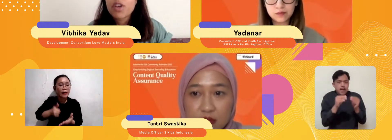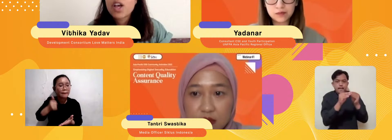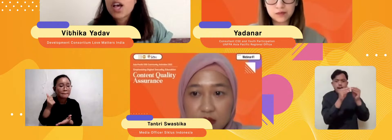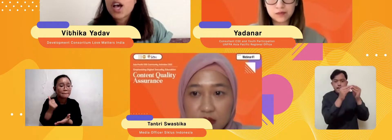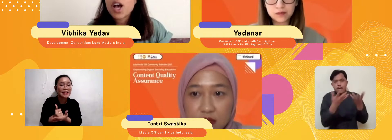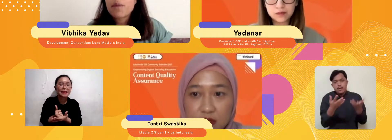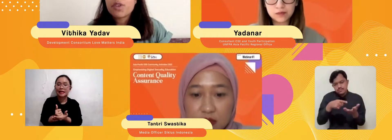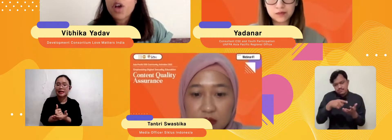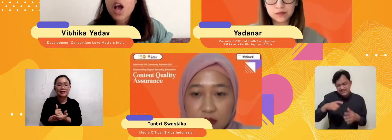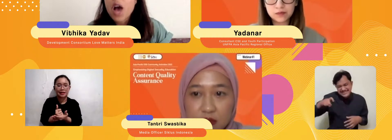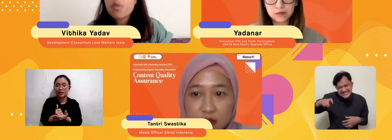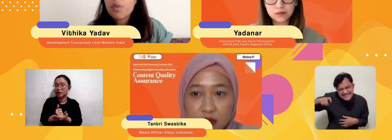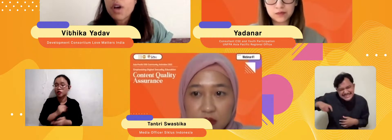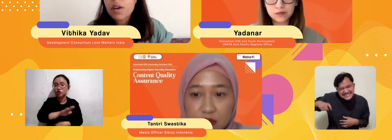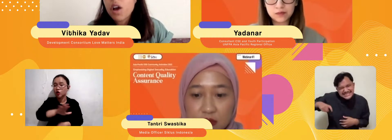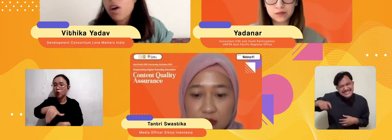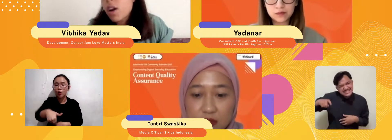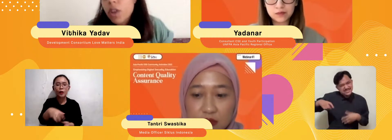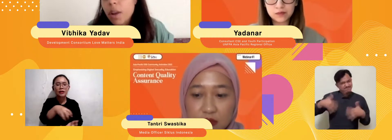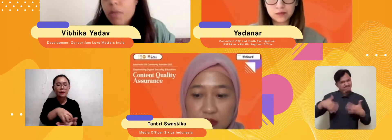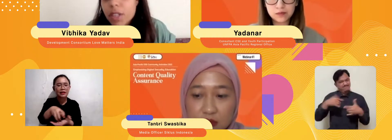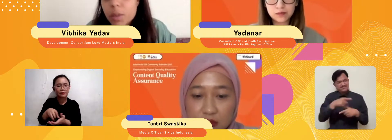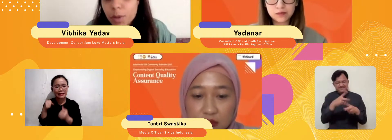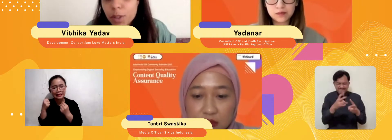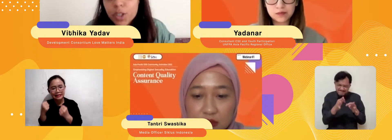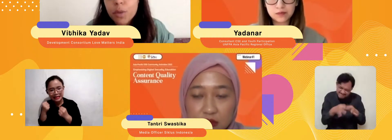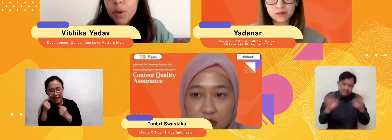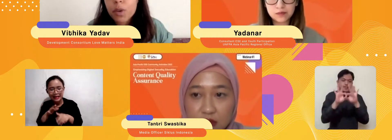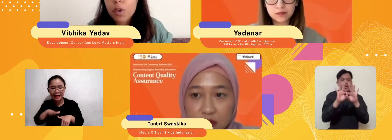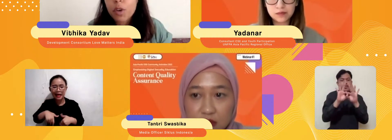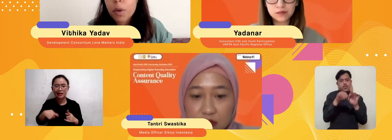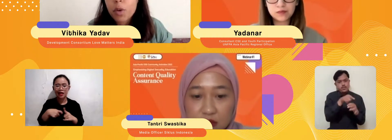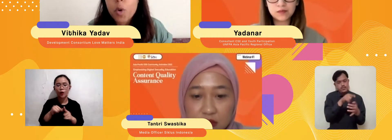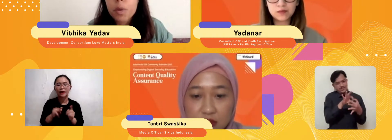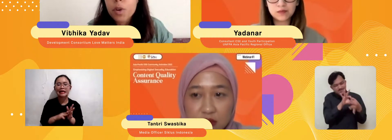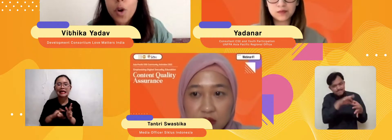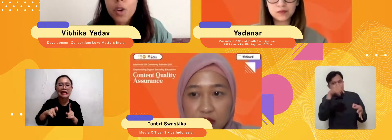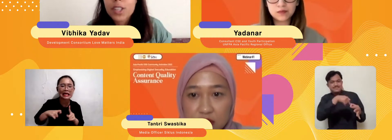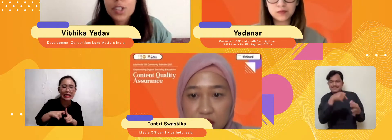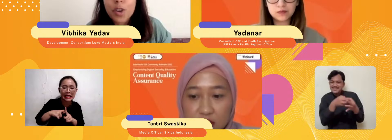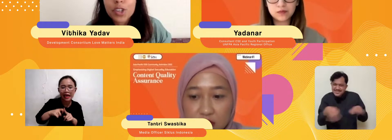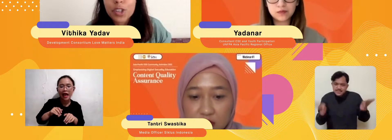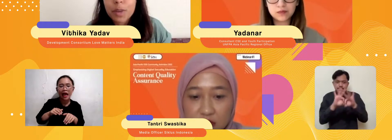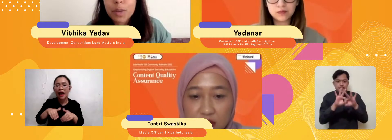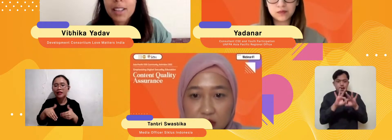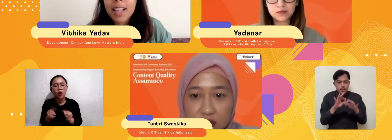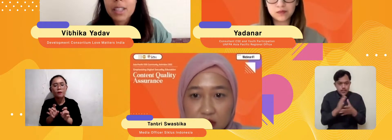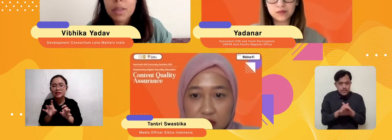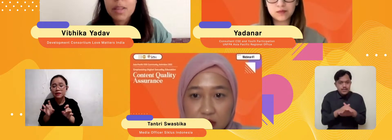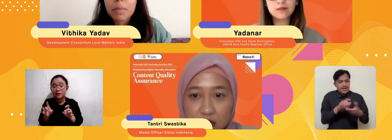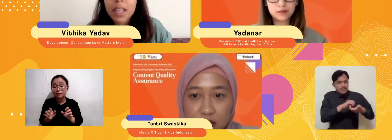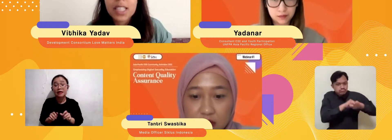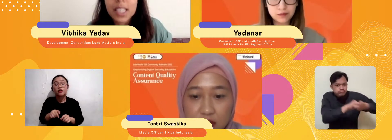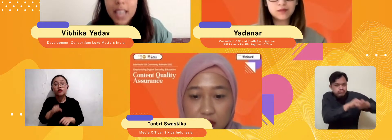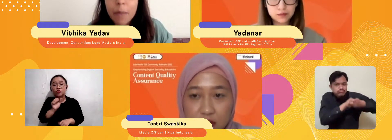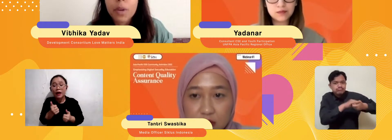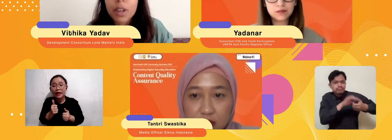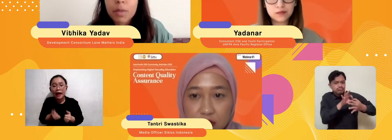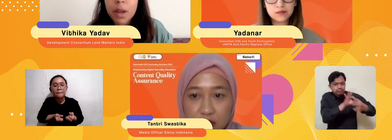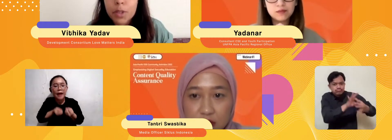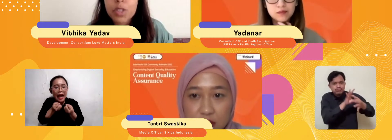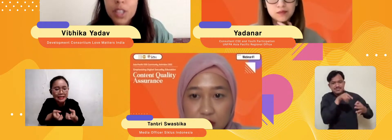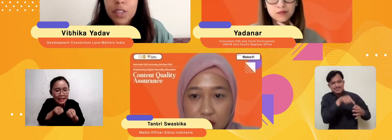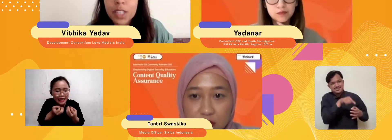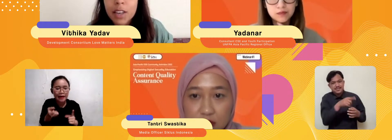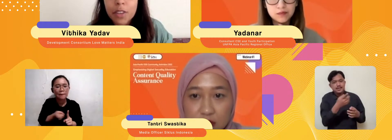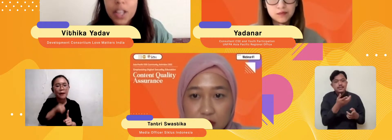of how on our principles, when we're talking about open, honest, non-judgmental, that's been the biggest gap when it